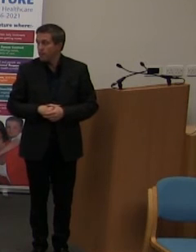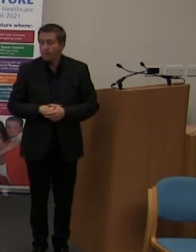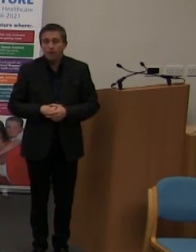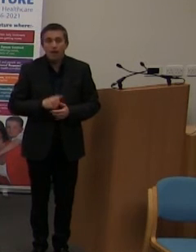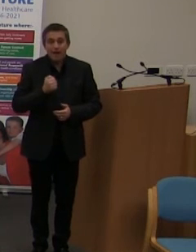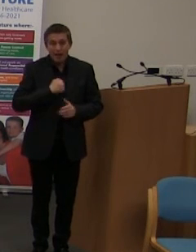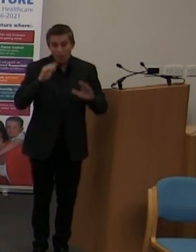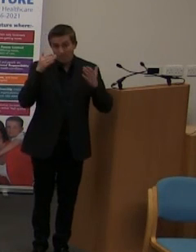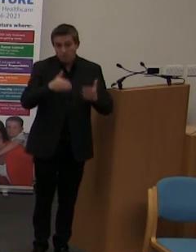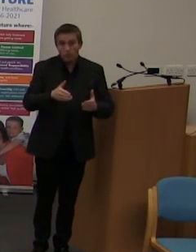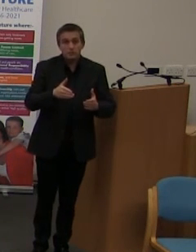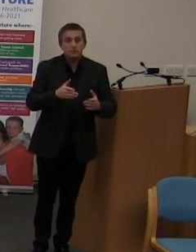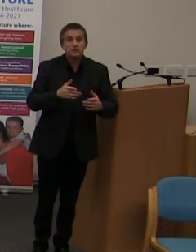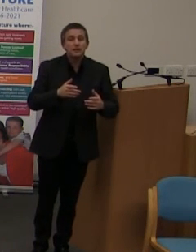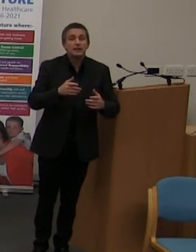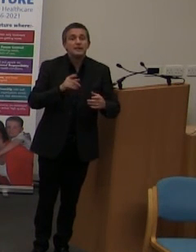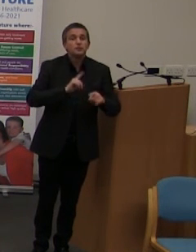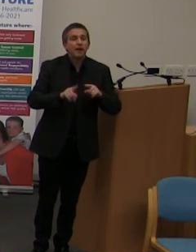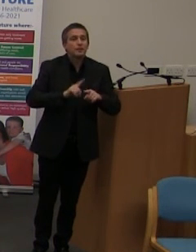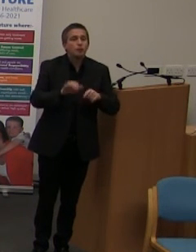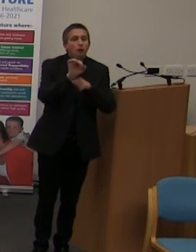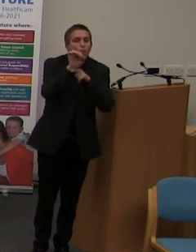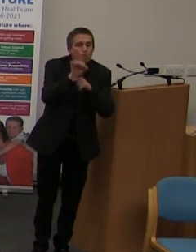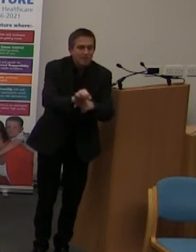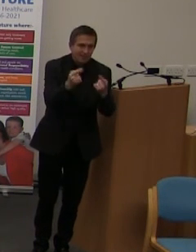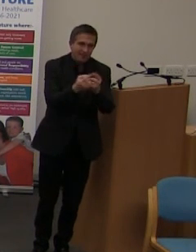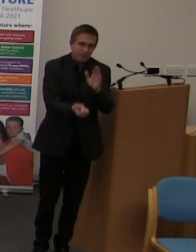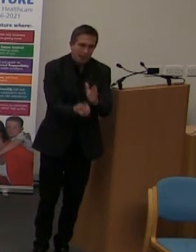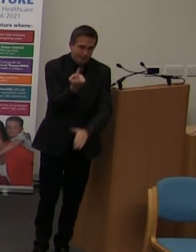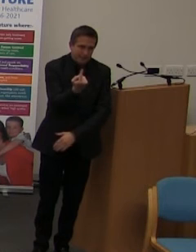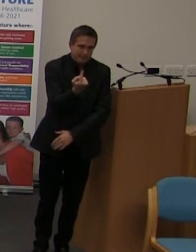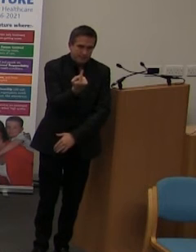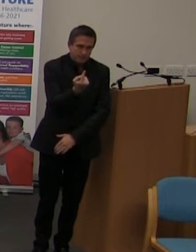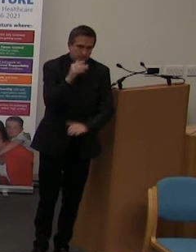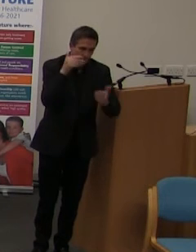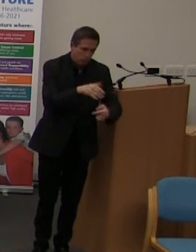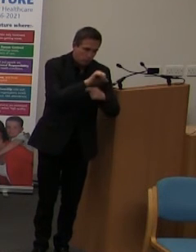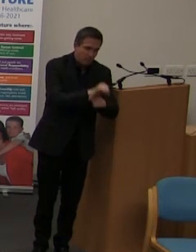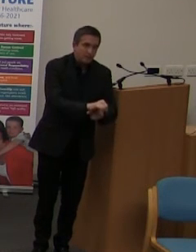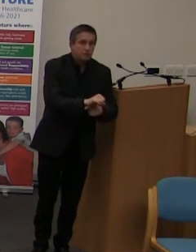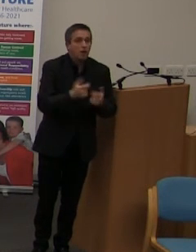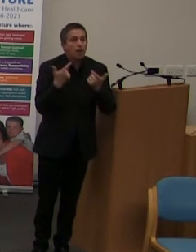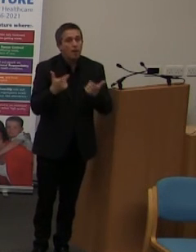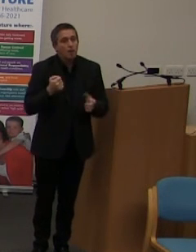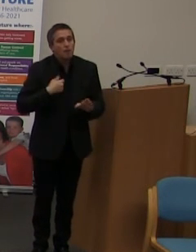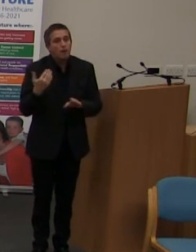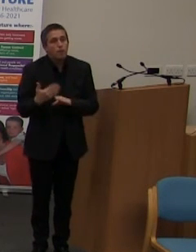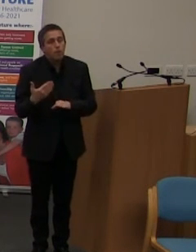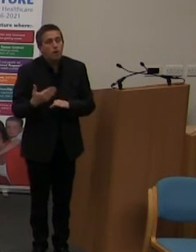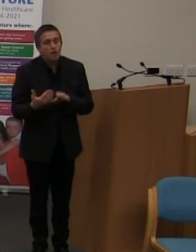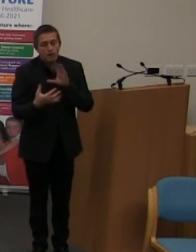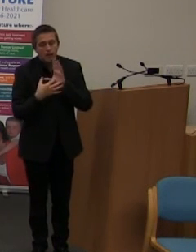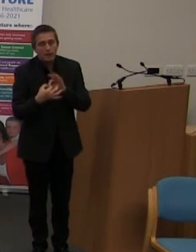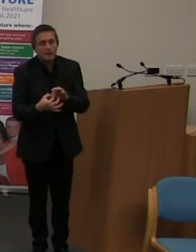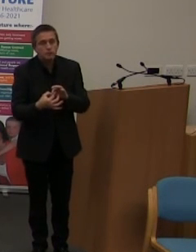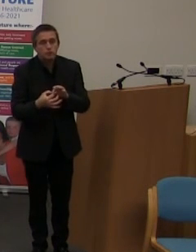on preventative actions as well. You know, a huge amount of my portfolio brief includes things